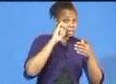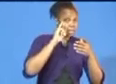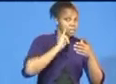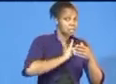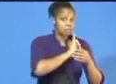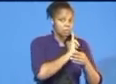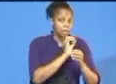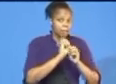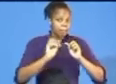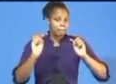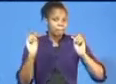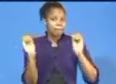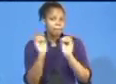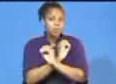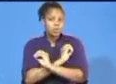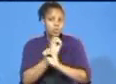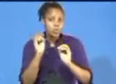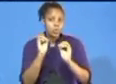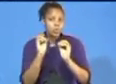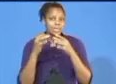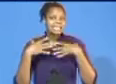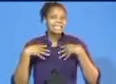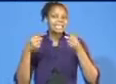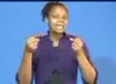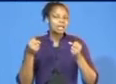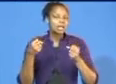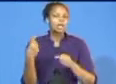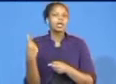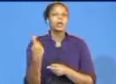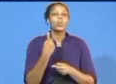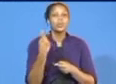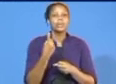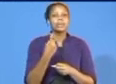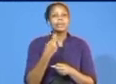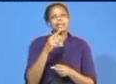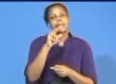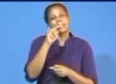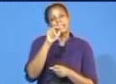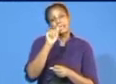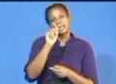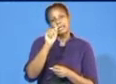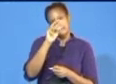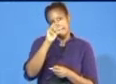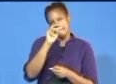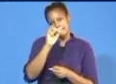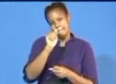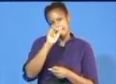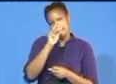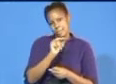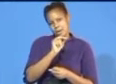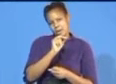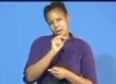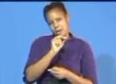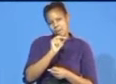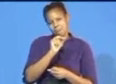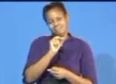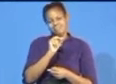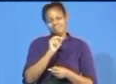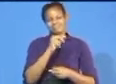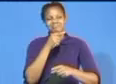cleansed, saving Naaman the leper. Now come with